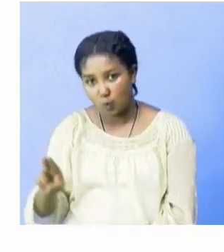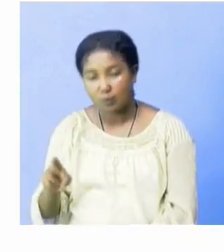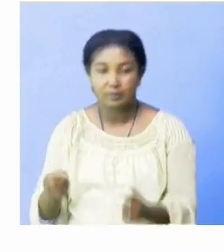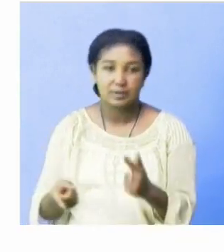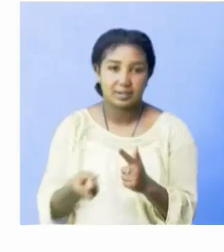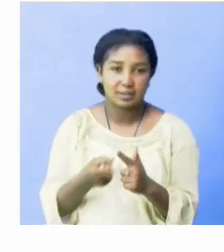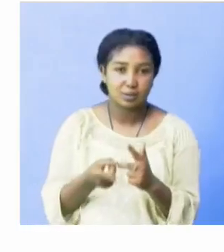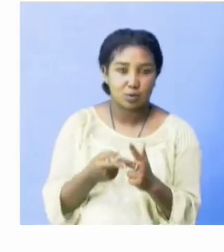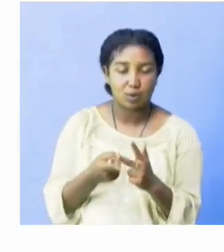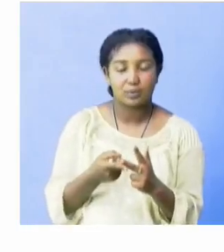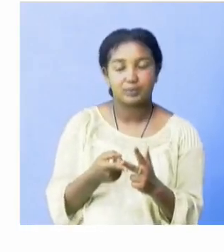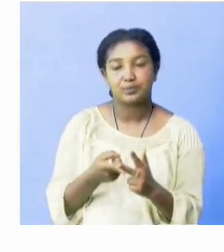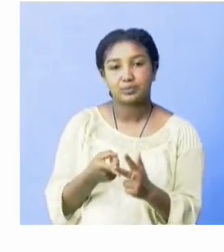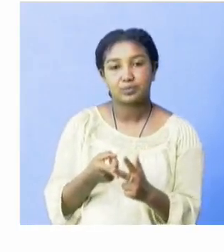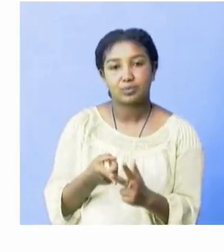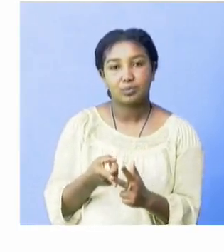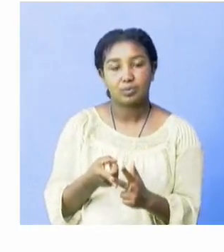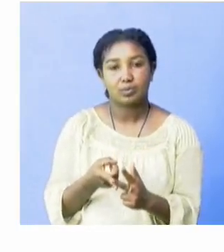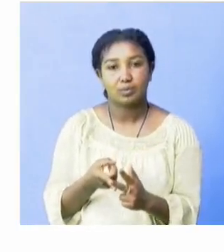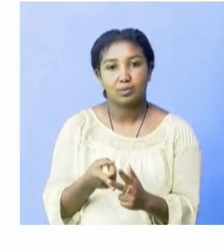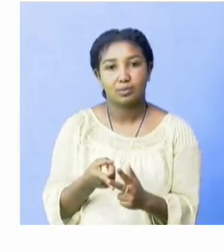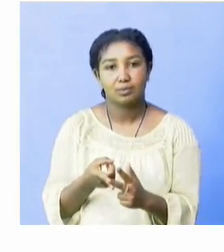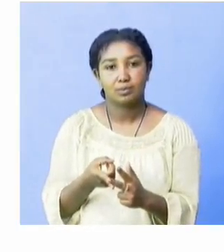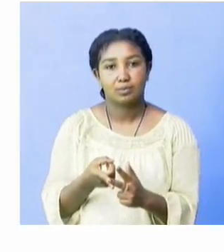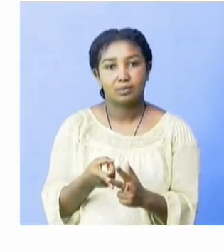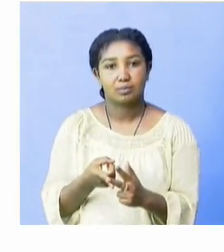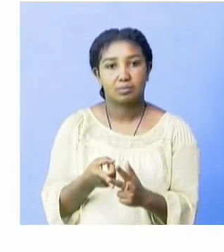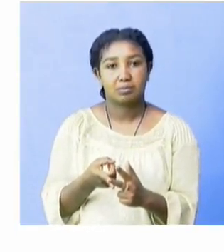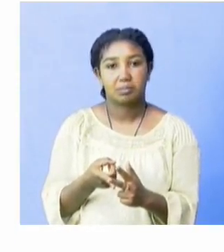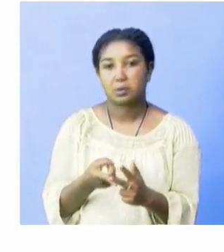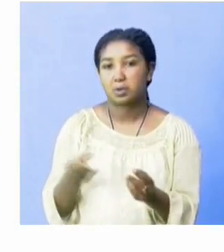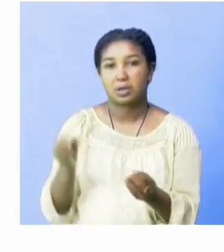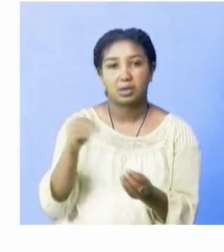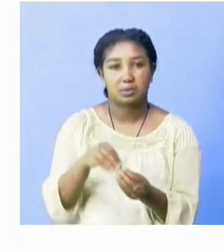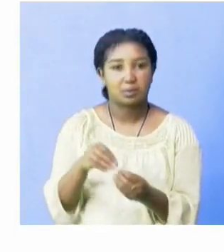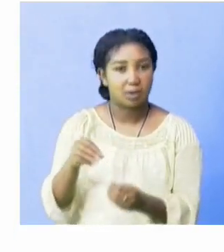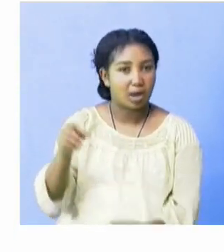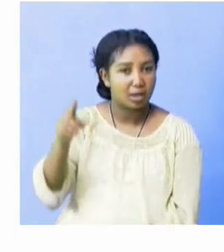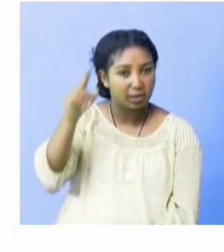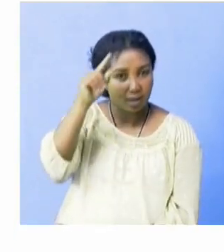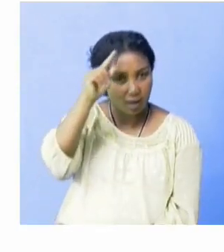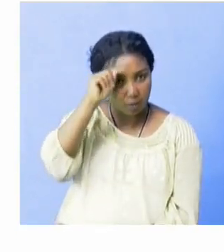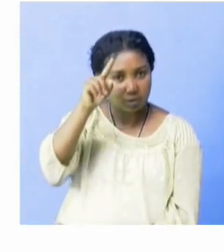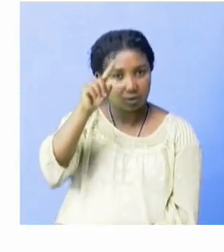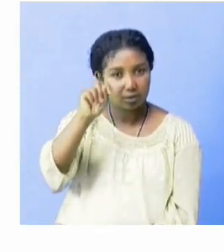And the third one is we can add Galahun.